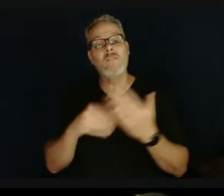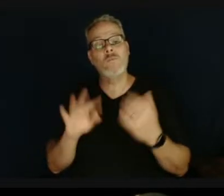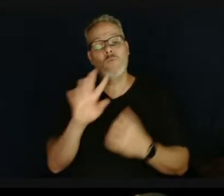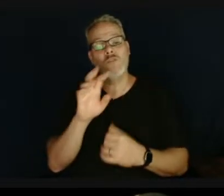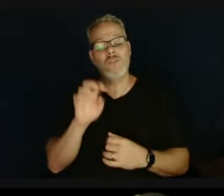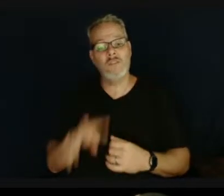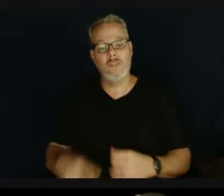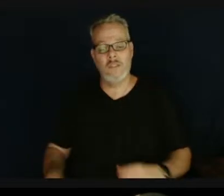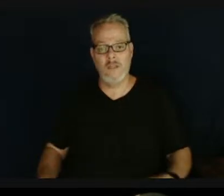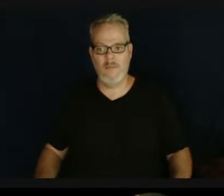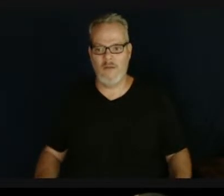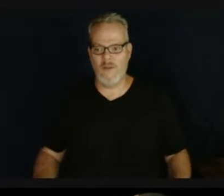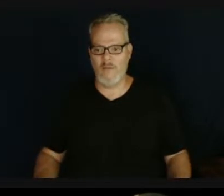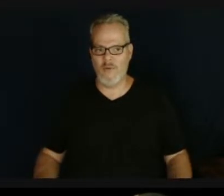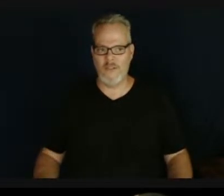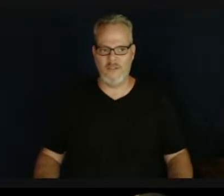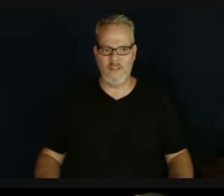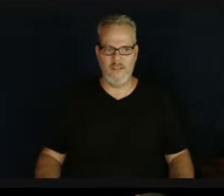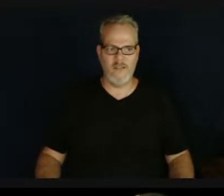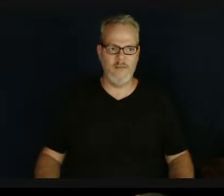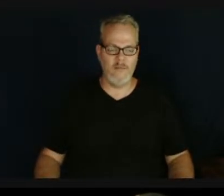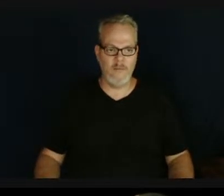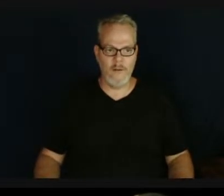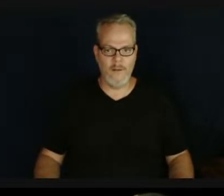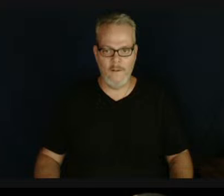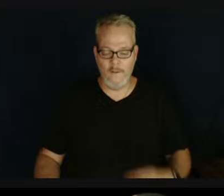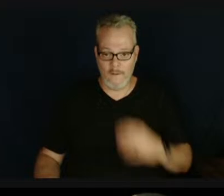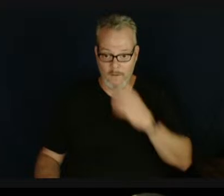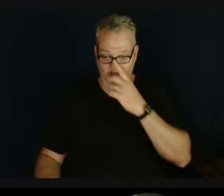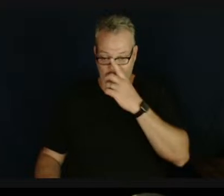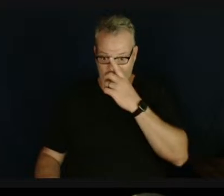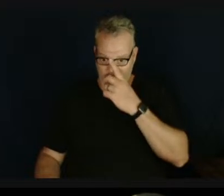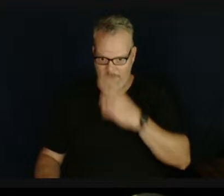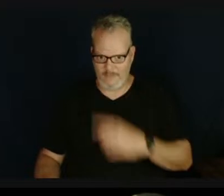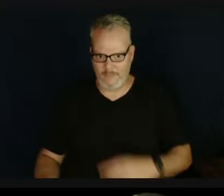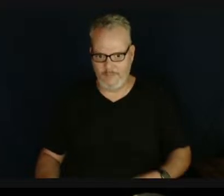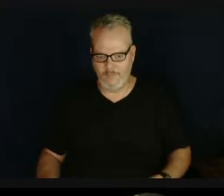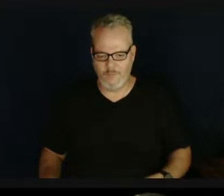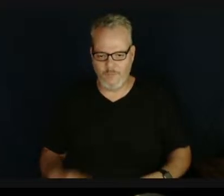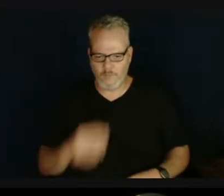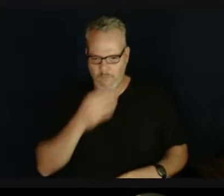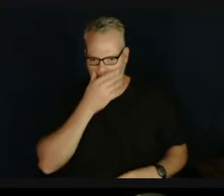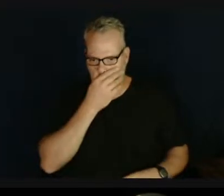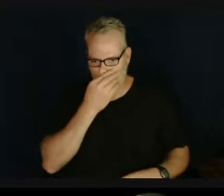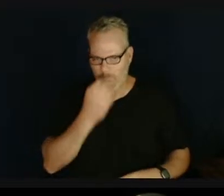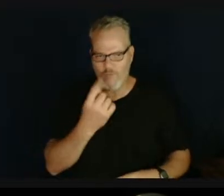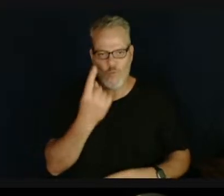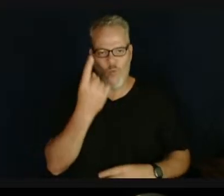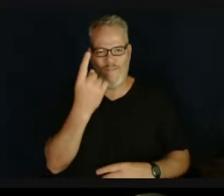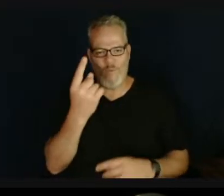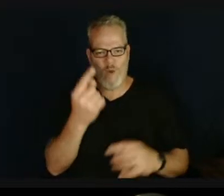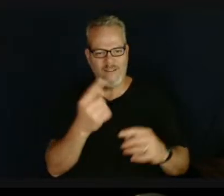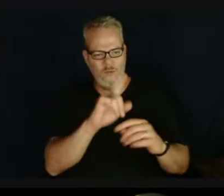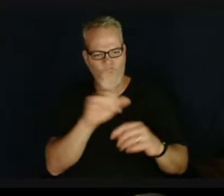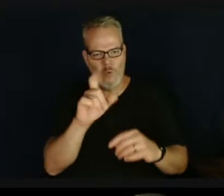if you're ready for those. All right. So we have one that's very similar from